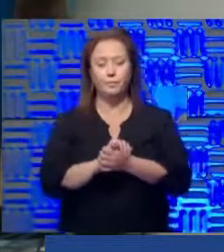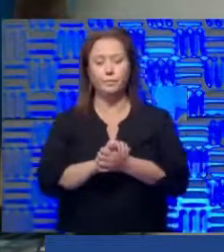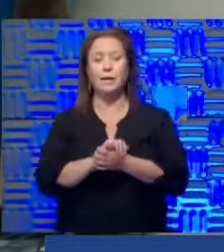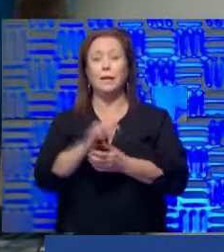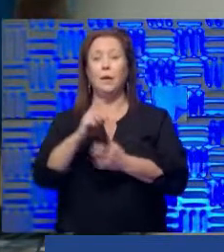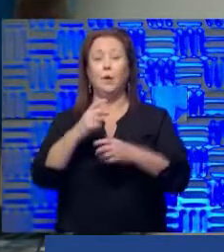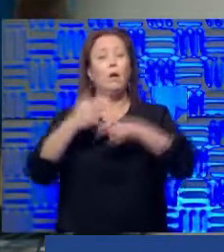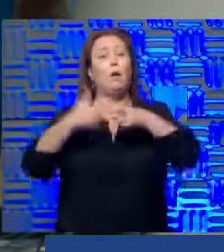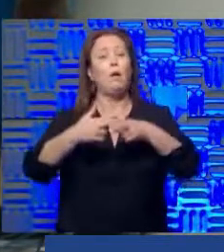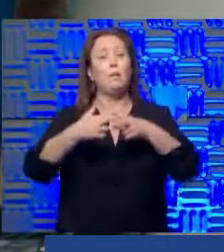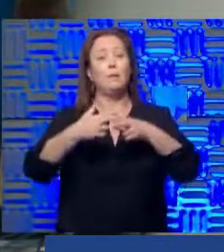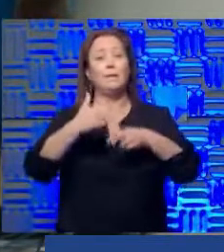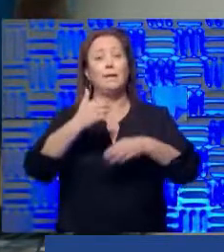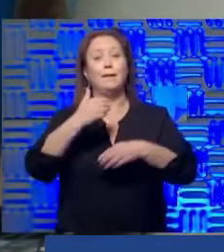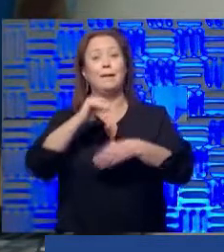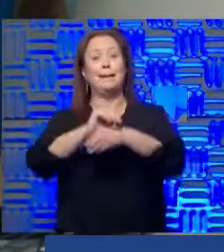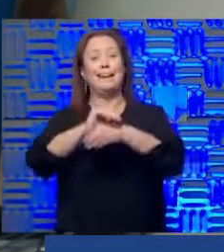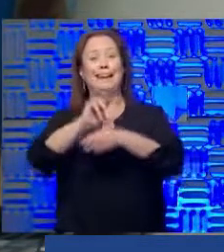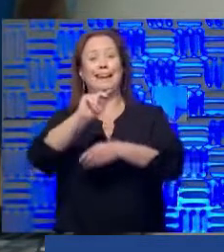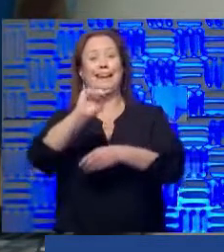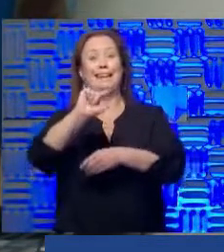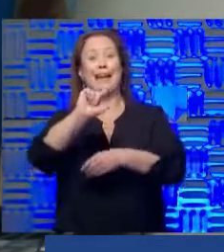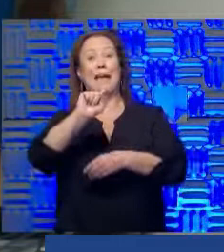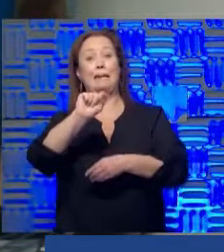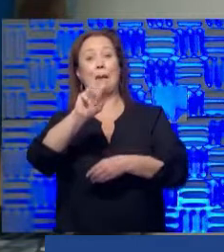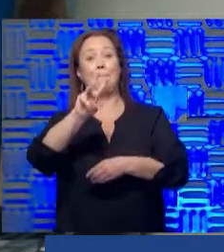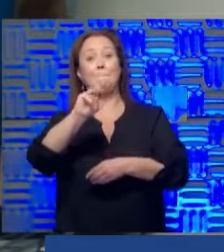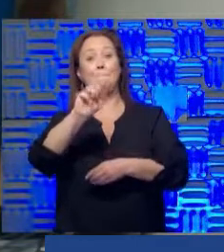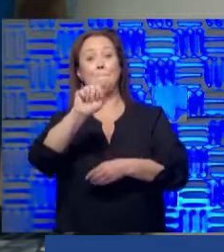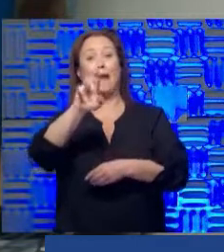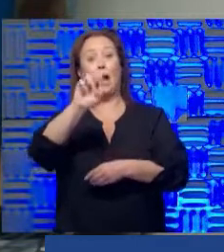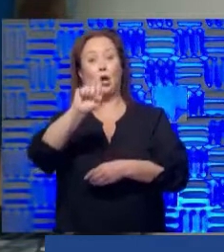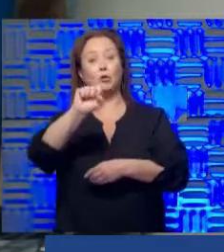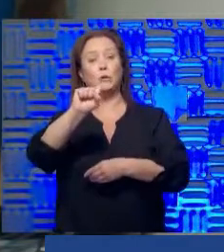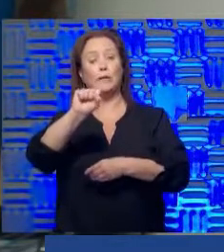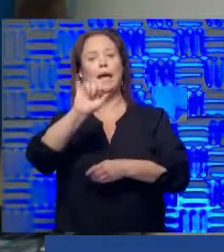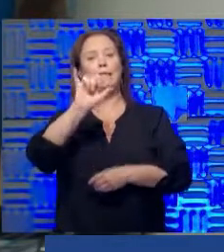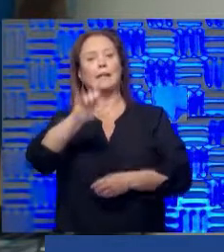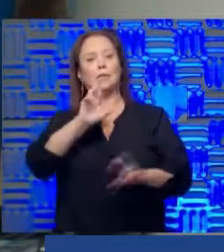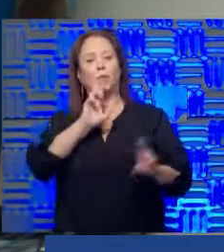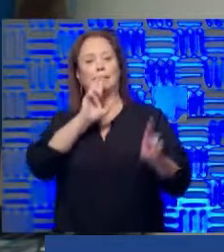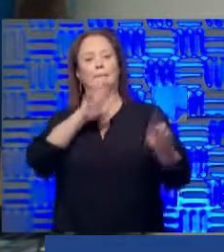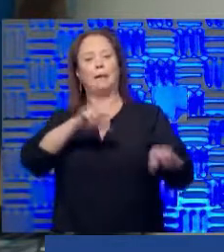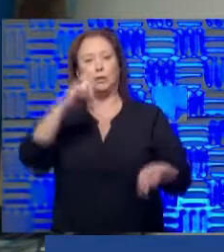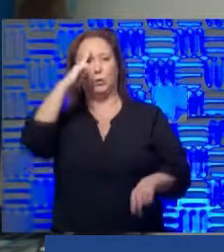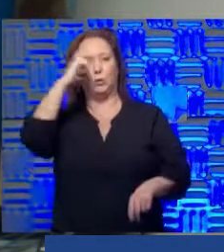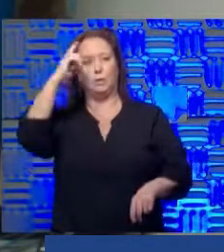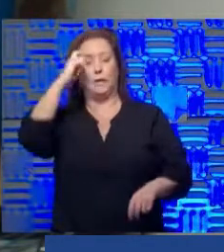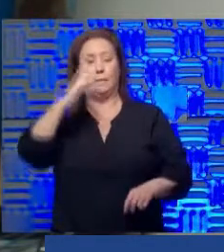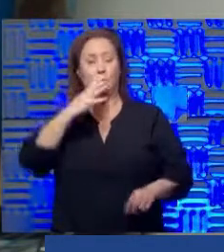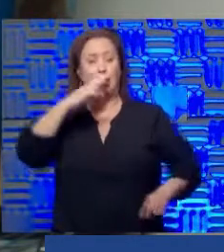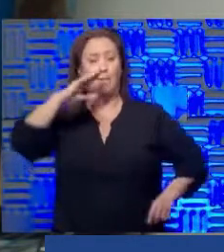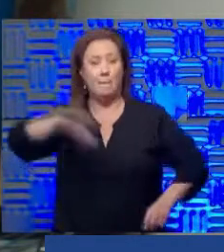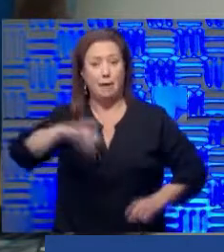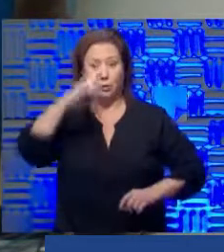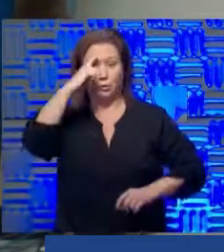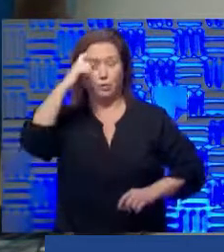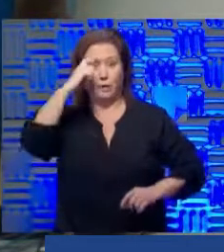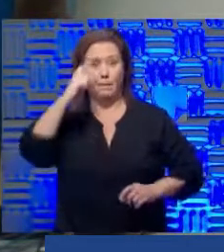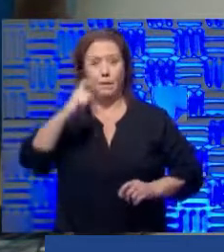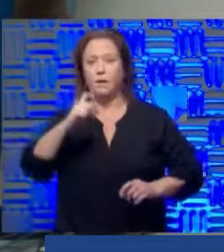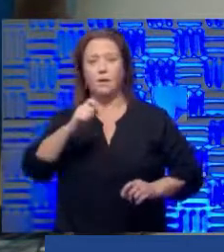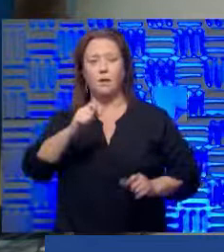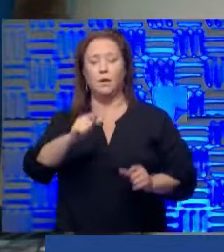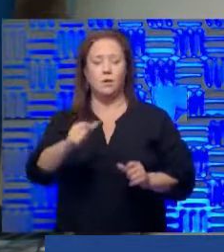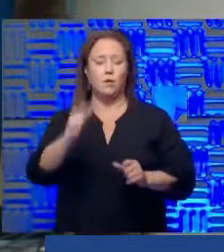nightmares is because it's our response to the dream, and that's what wakes you up. So you may have a bad dream sometimes, but you won't